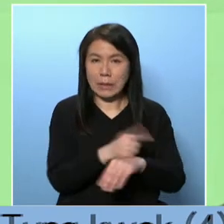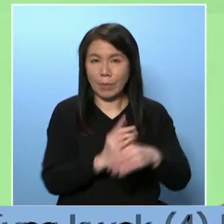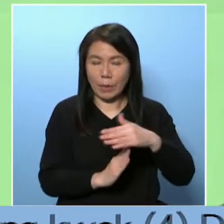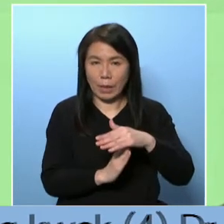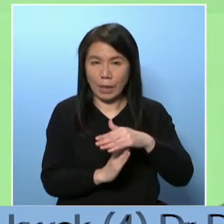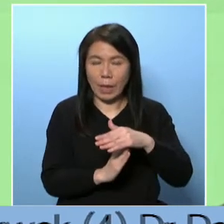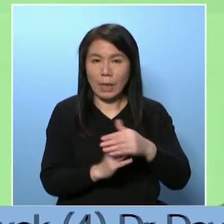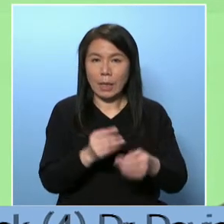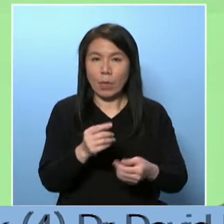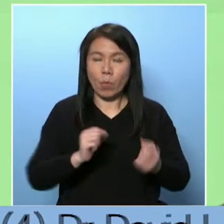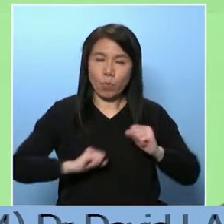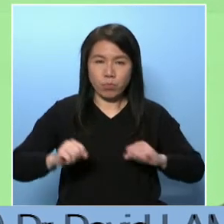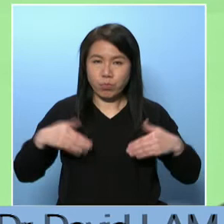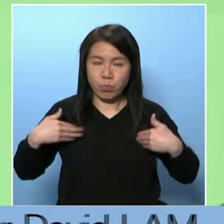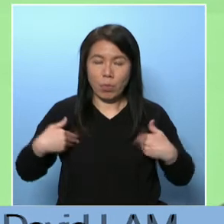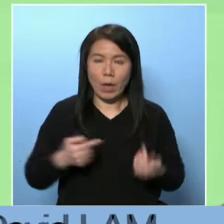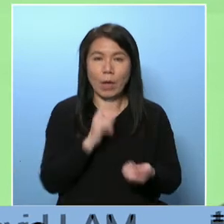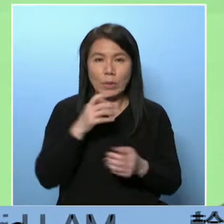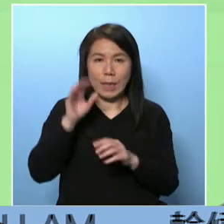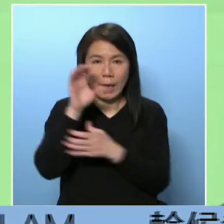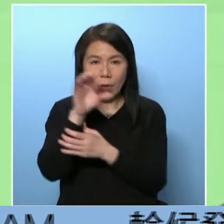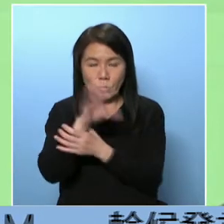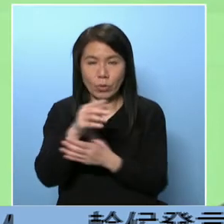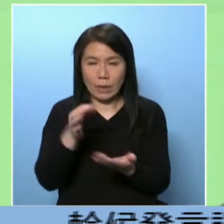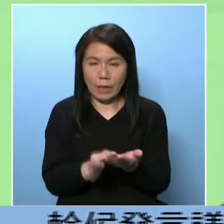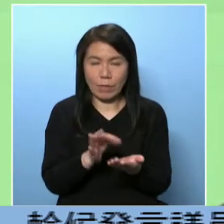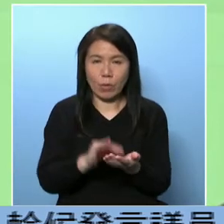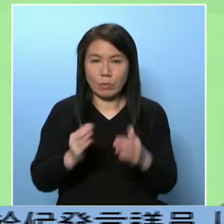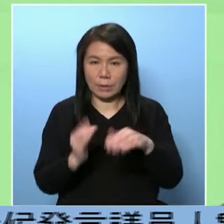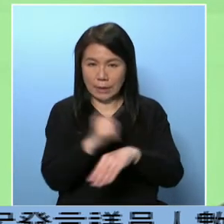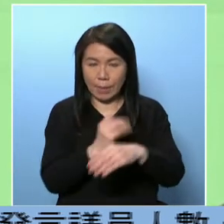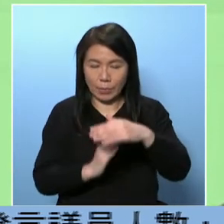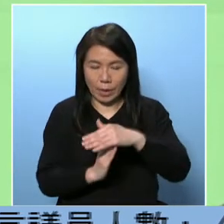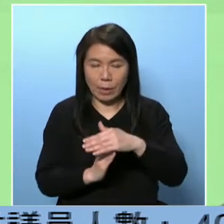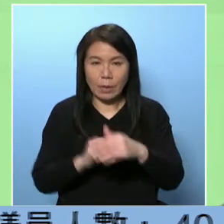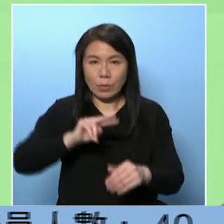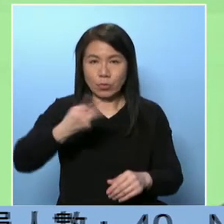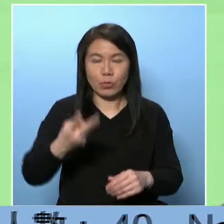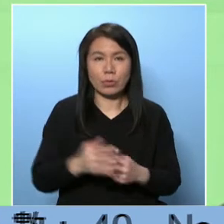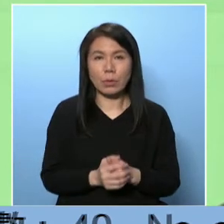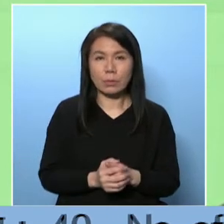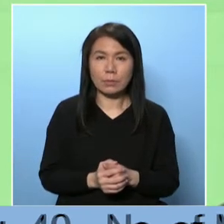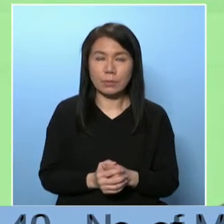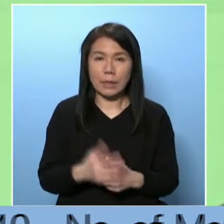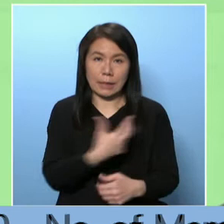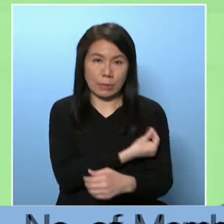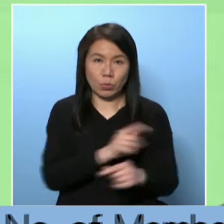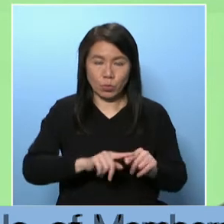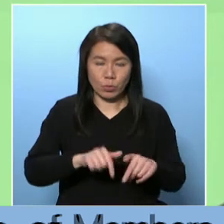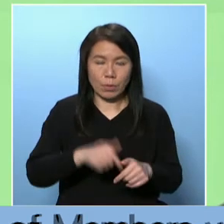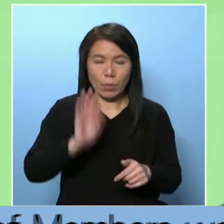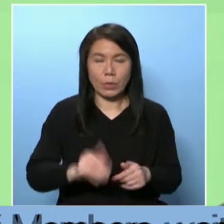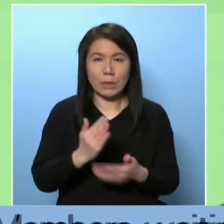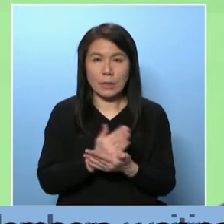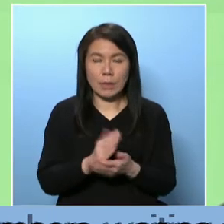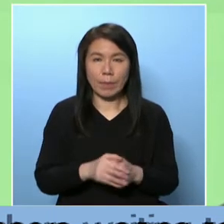up. For example, some of the LCSD facilities will also be reopened. For example, cinemas and also performance venues can also be converted